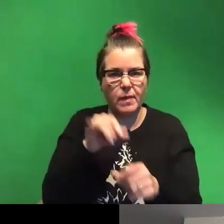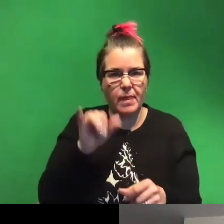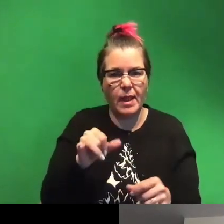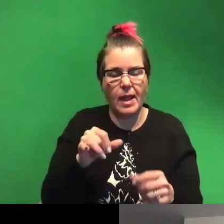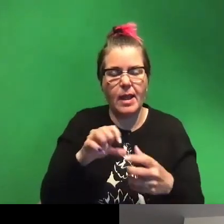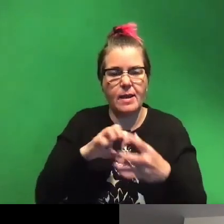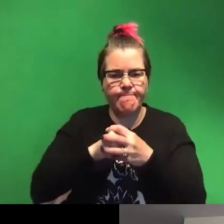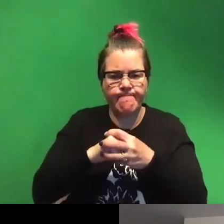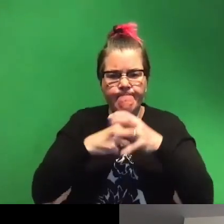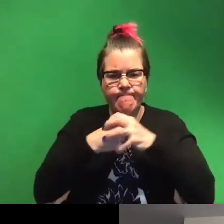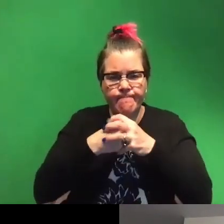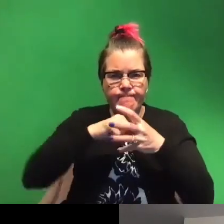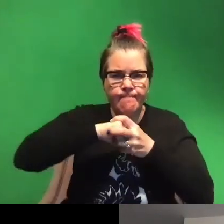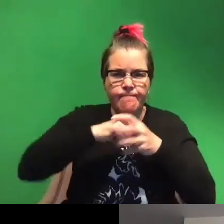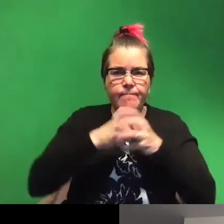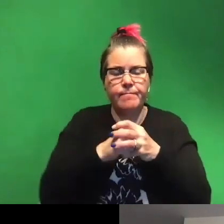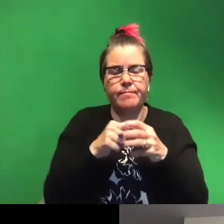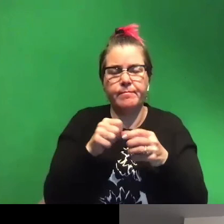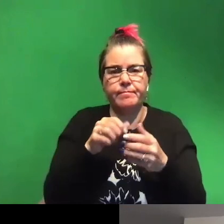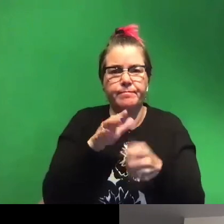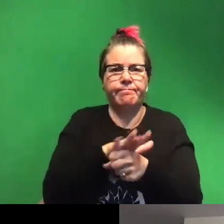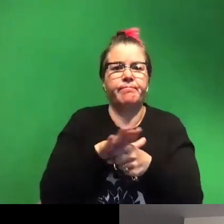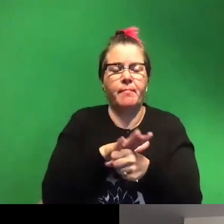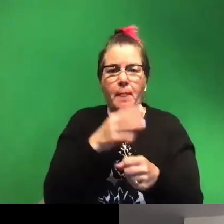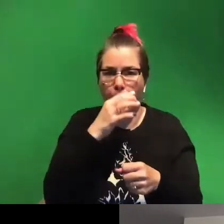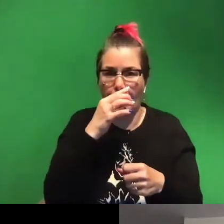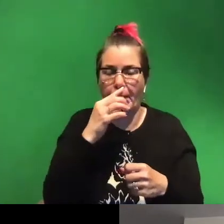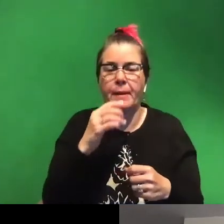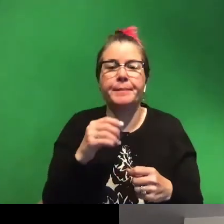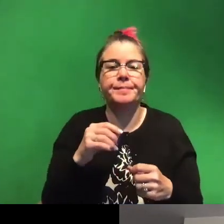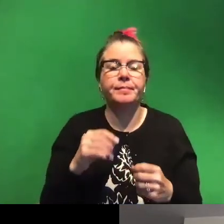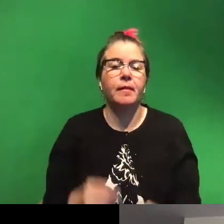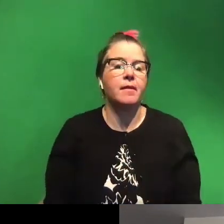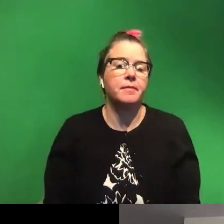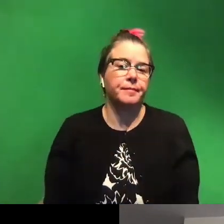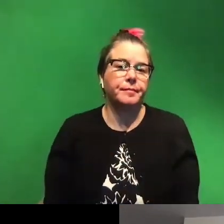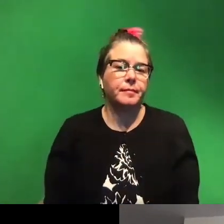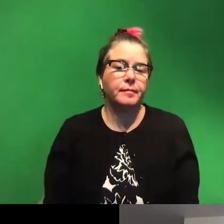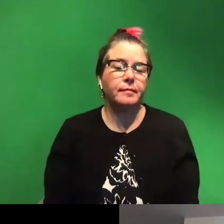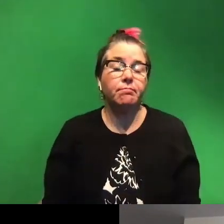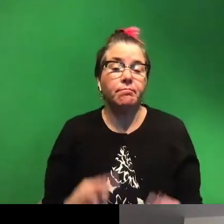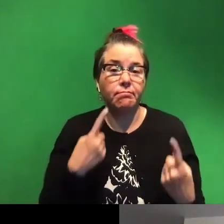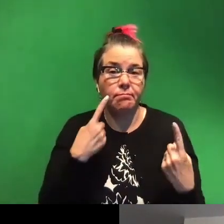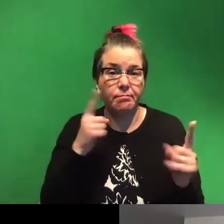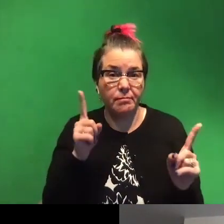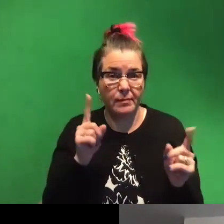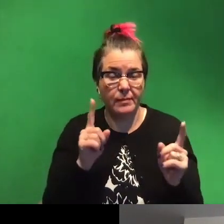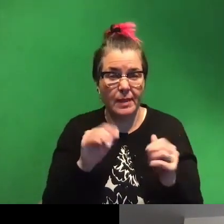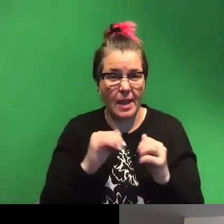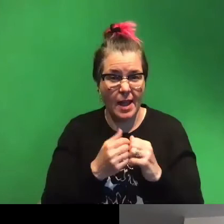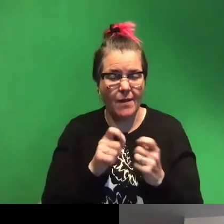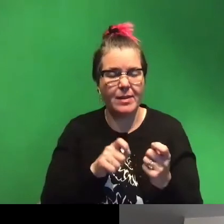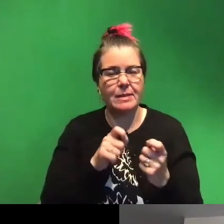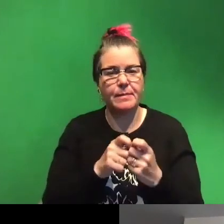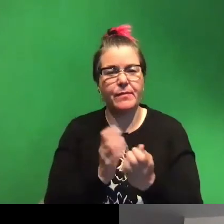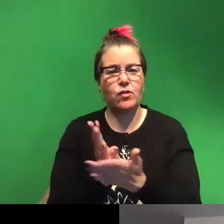dense region, and that's only achievable in a certain range, in a